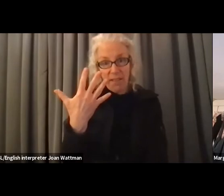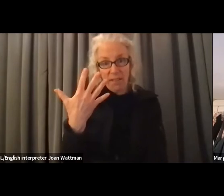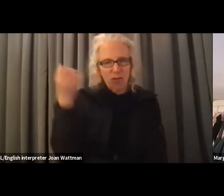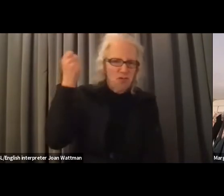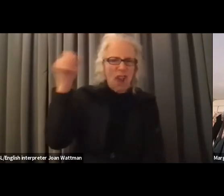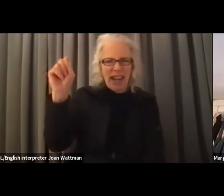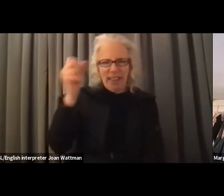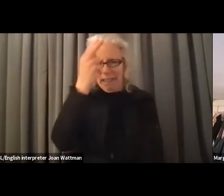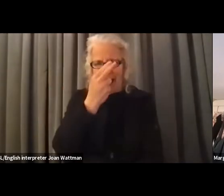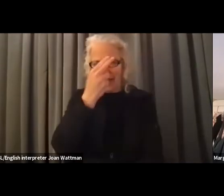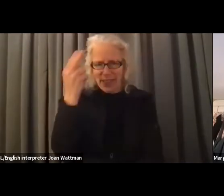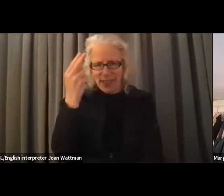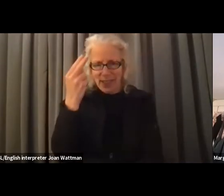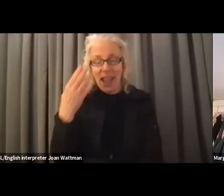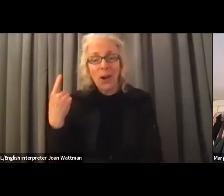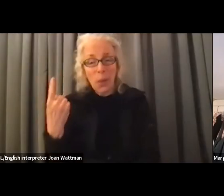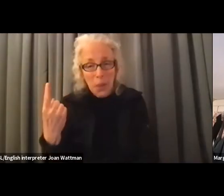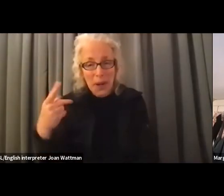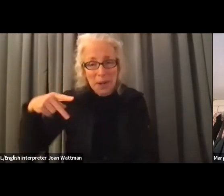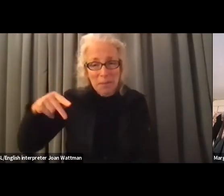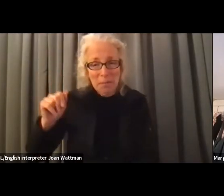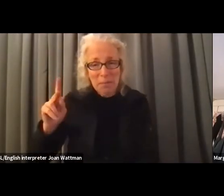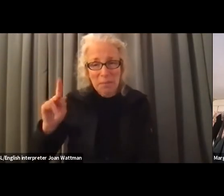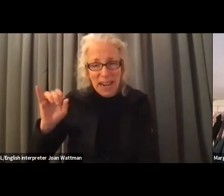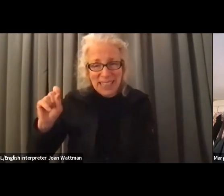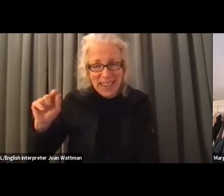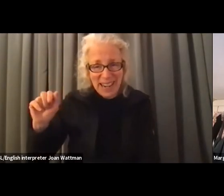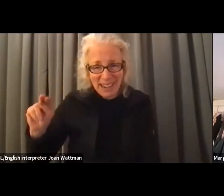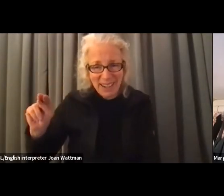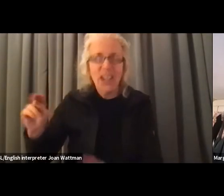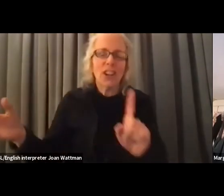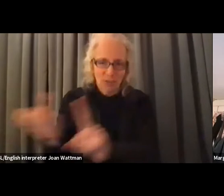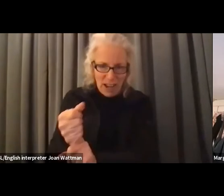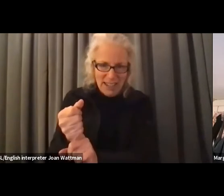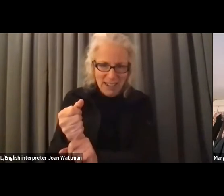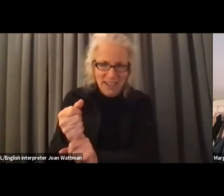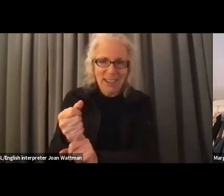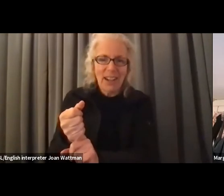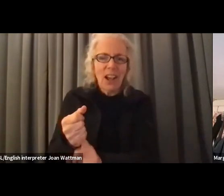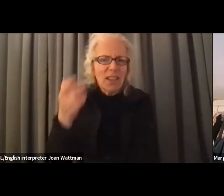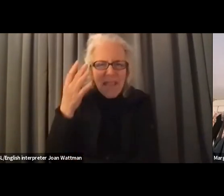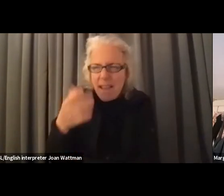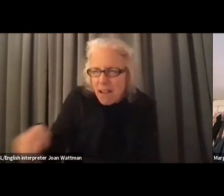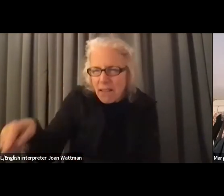radical Catholics and 1 Pakistani were arrested in a plot